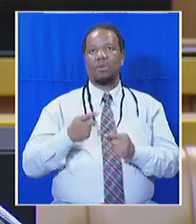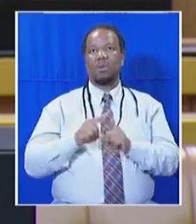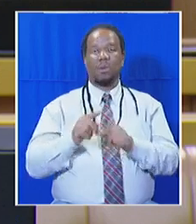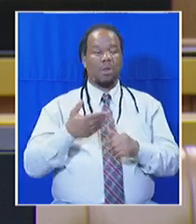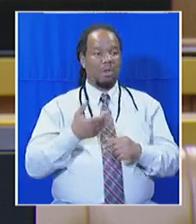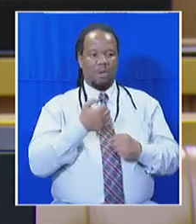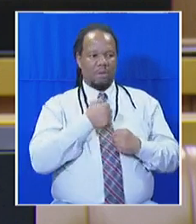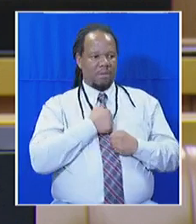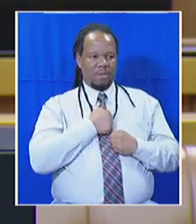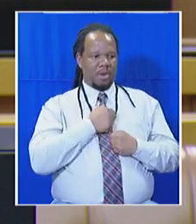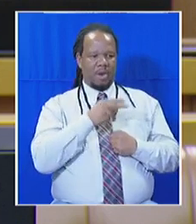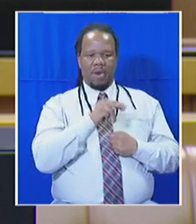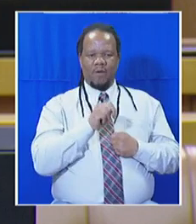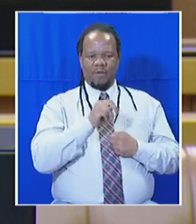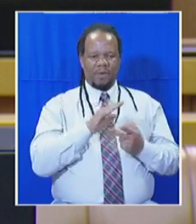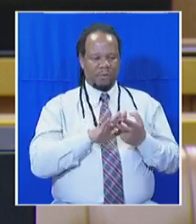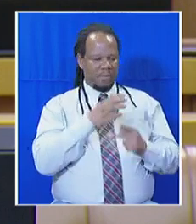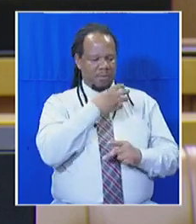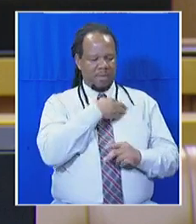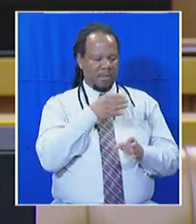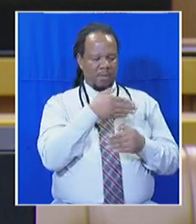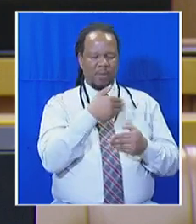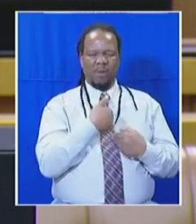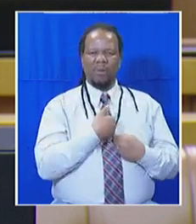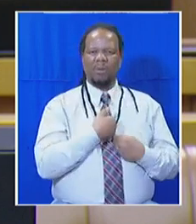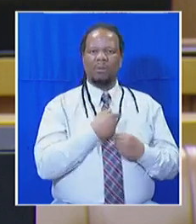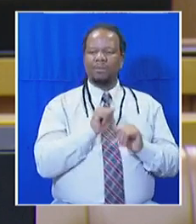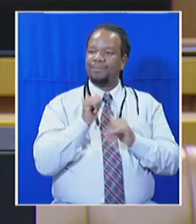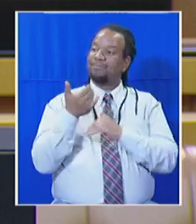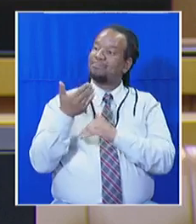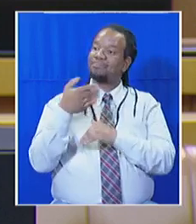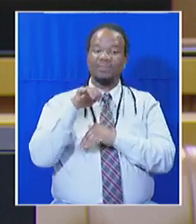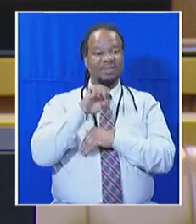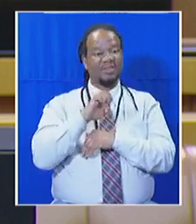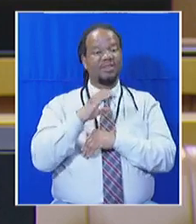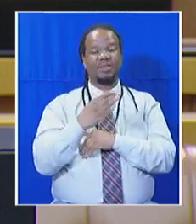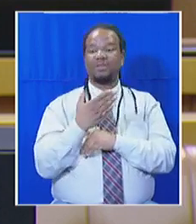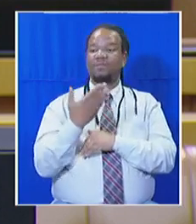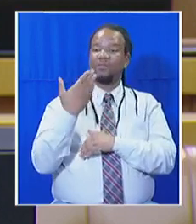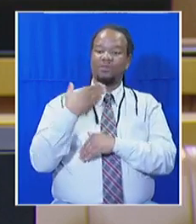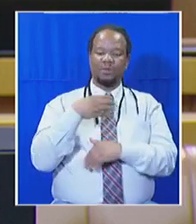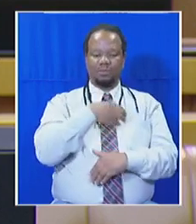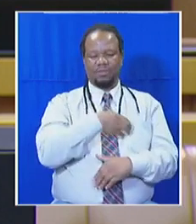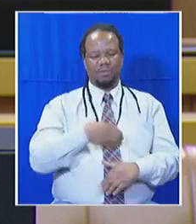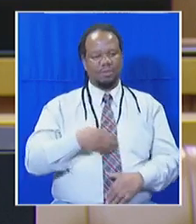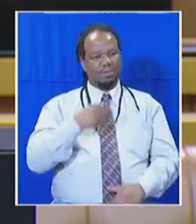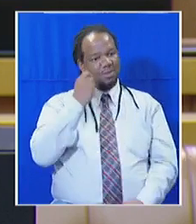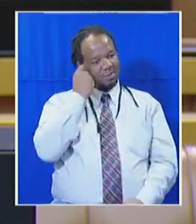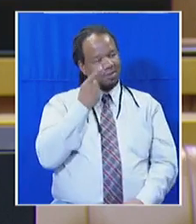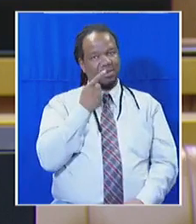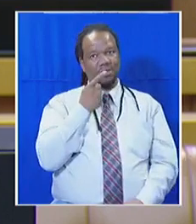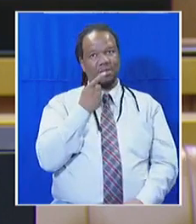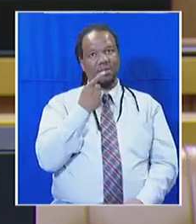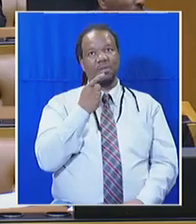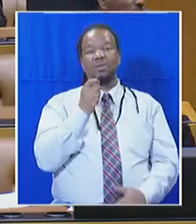Nomvula, it is not with the Minister, but the former Premier of the Eastern Cape should understand the report is